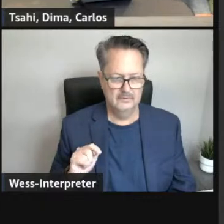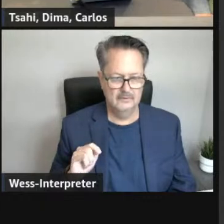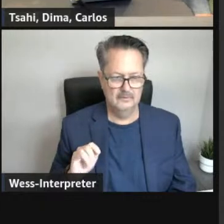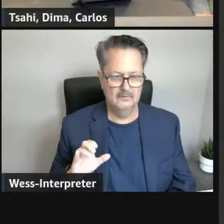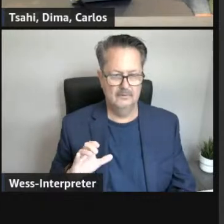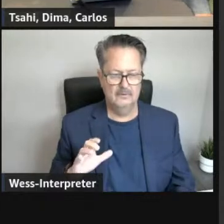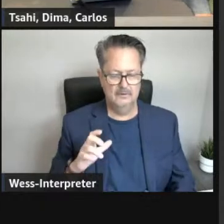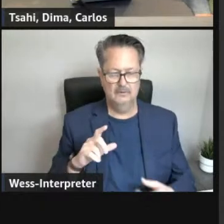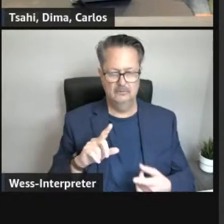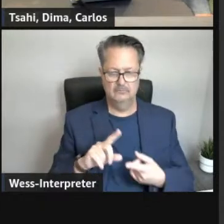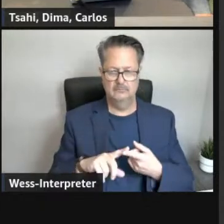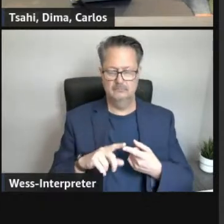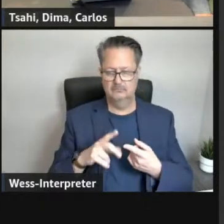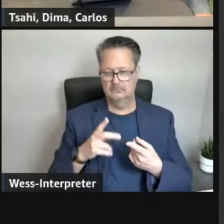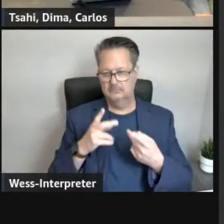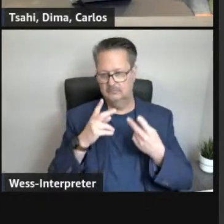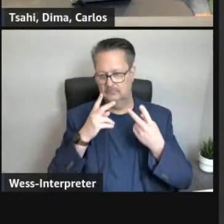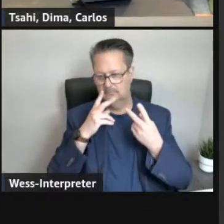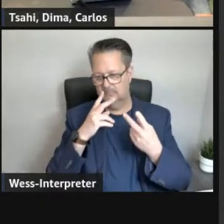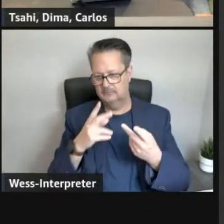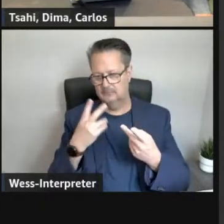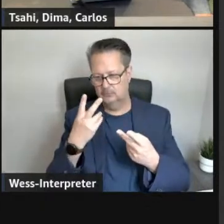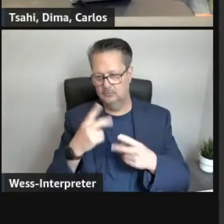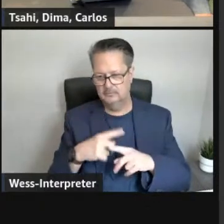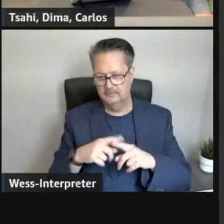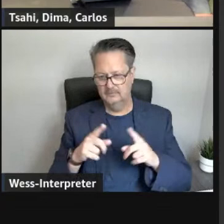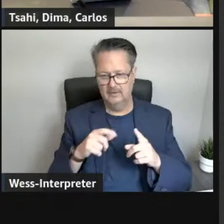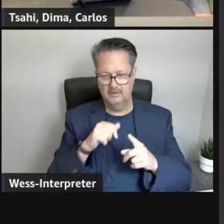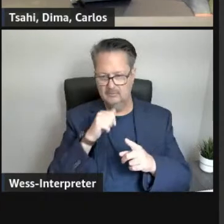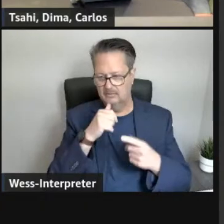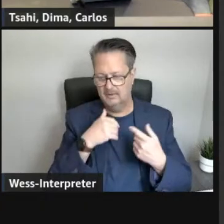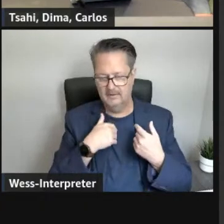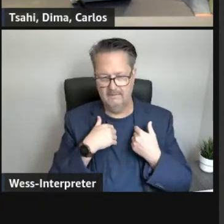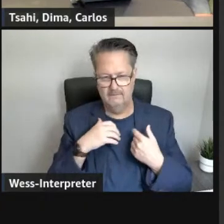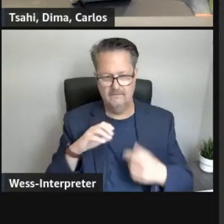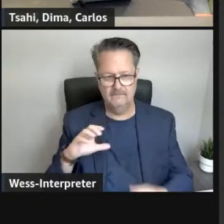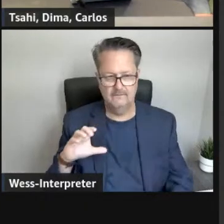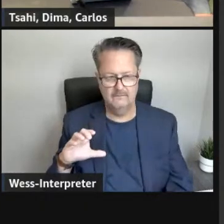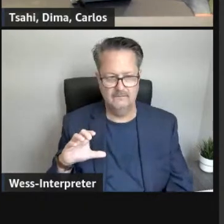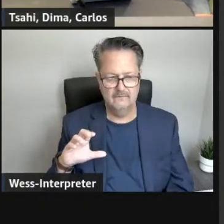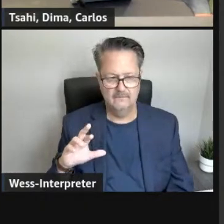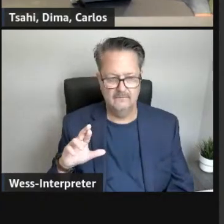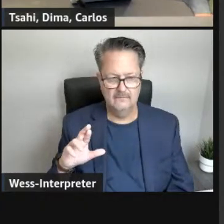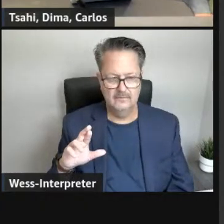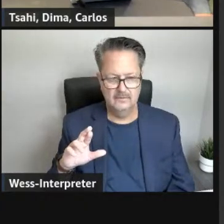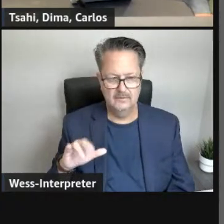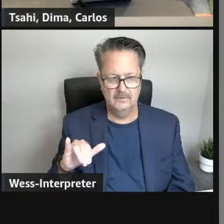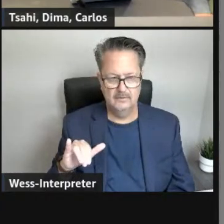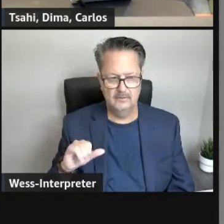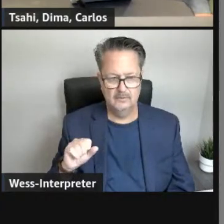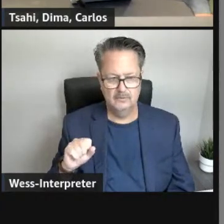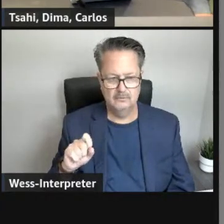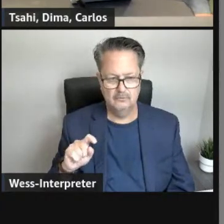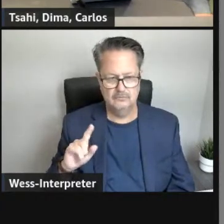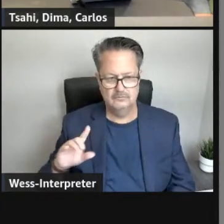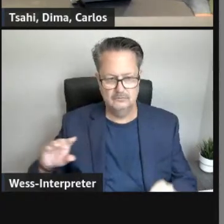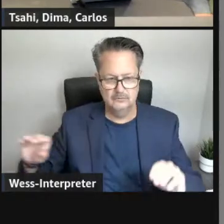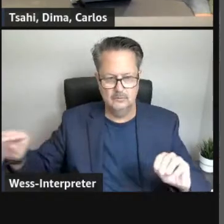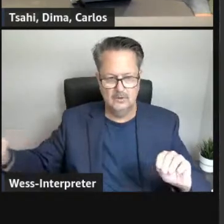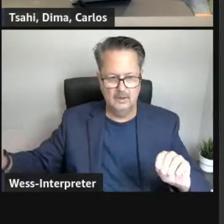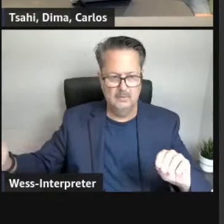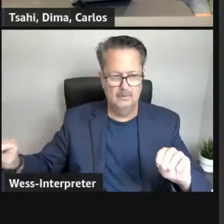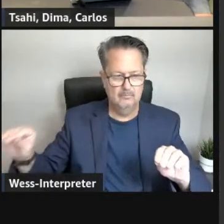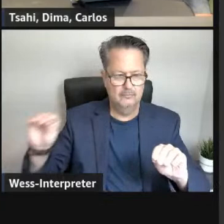have two of them, front-end and Node.js. I don't have Crystal because I took this file out. So let me bring this back here